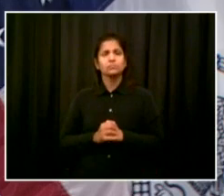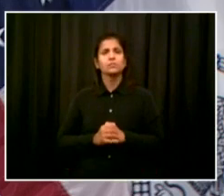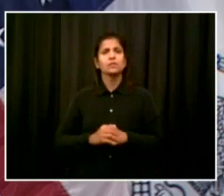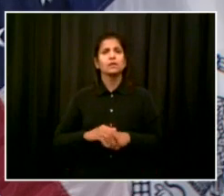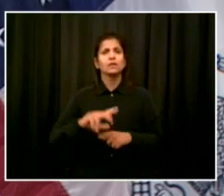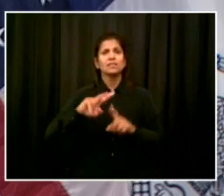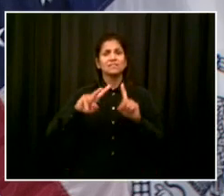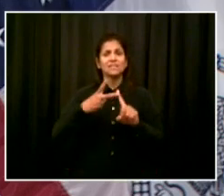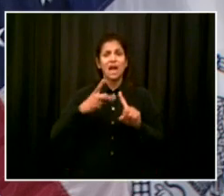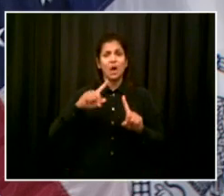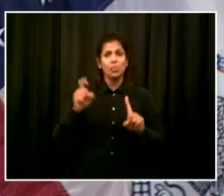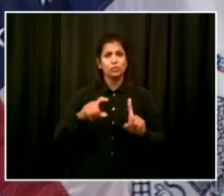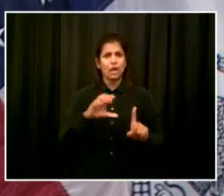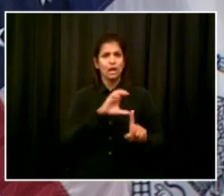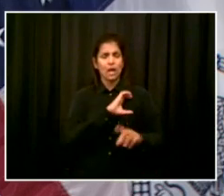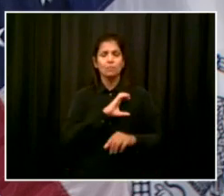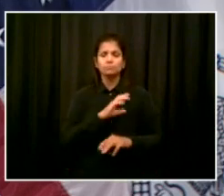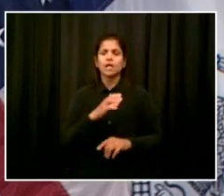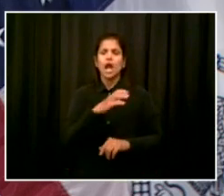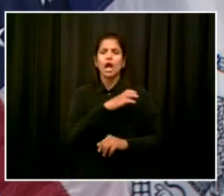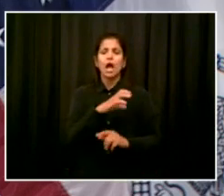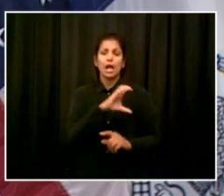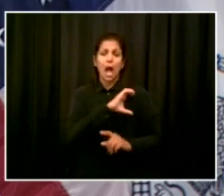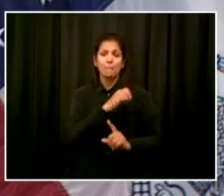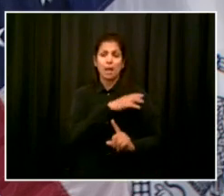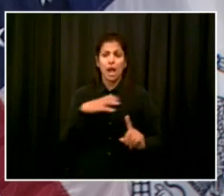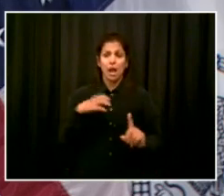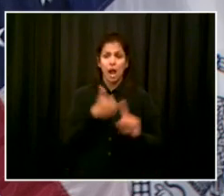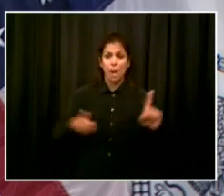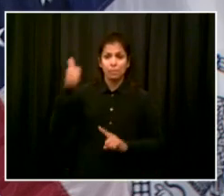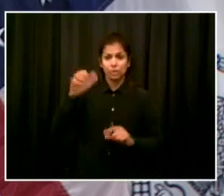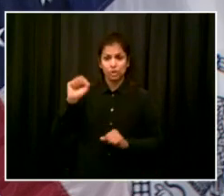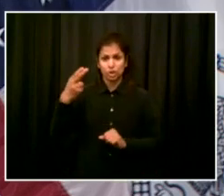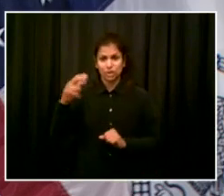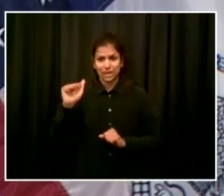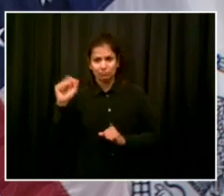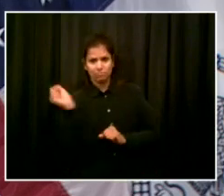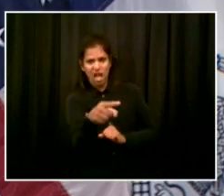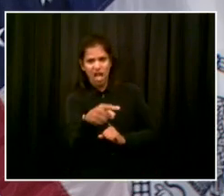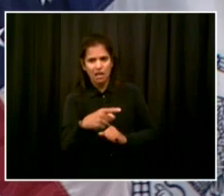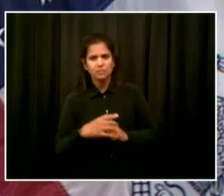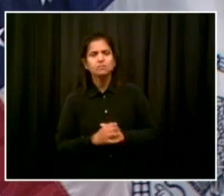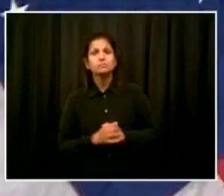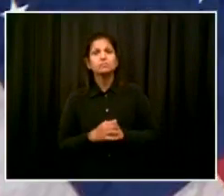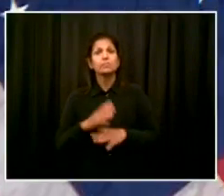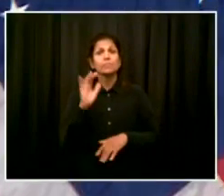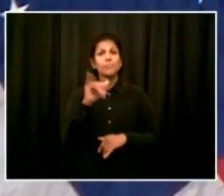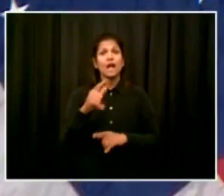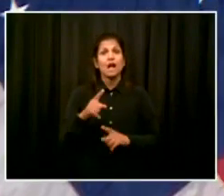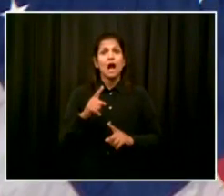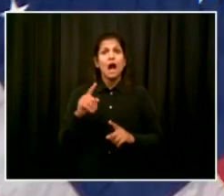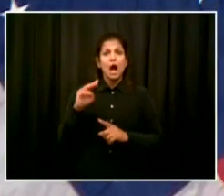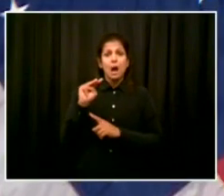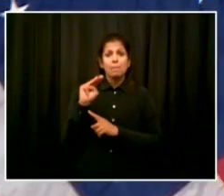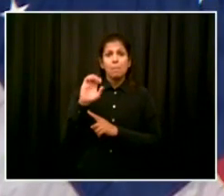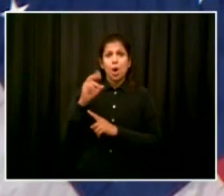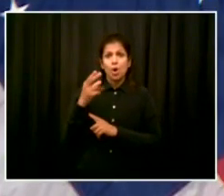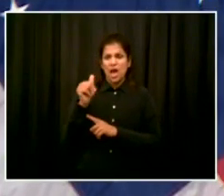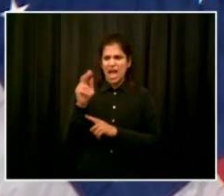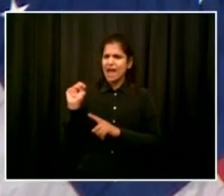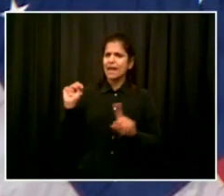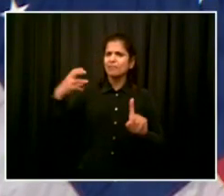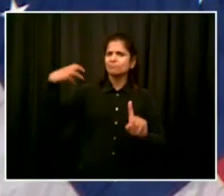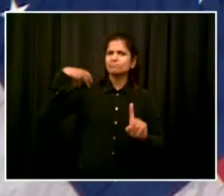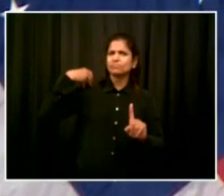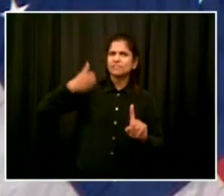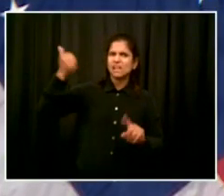Commissioner, Chief Monahan and other leadership has repeatedly said that there's low morale in the police department. I'd like to ask if you agree with that, and if yes, what's the cause,